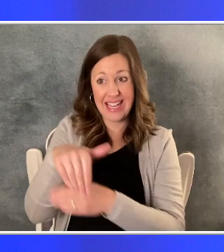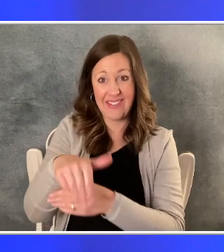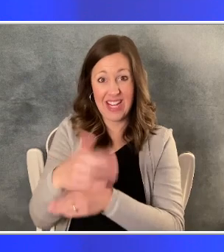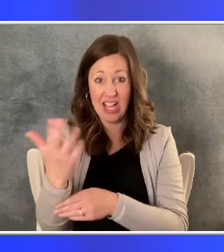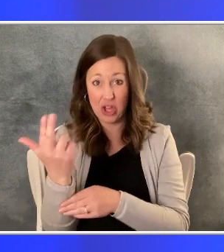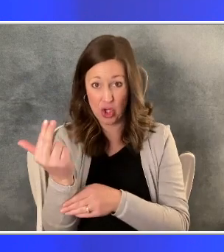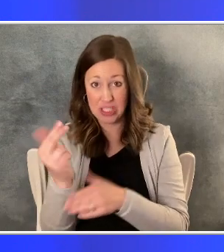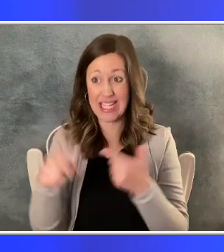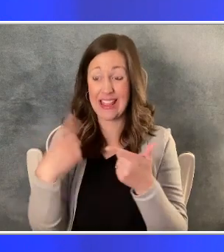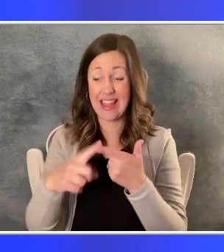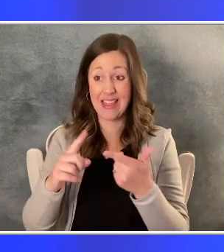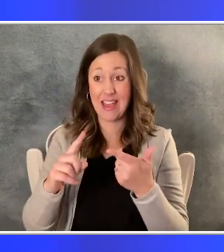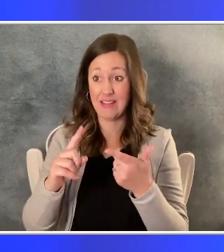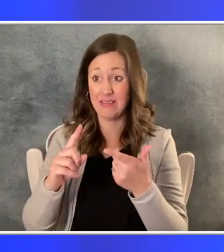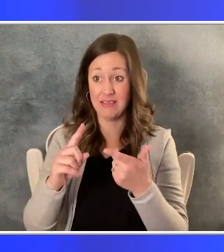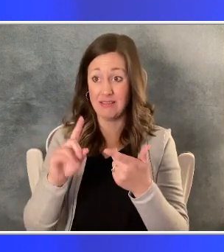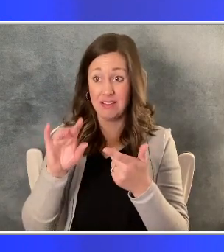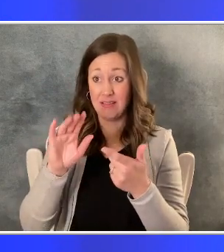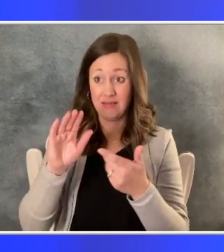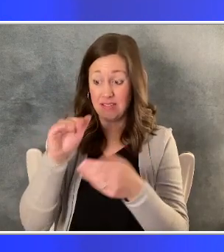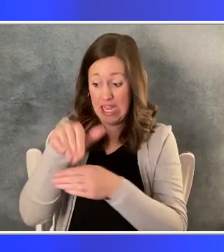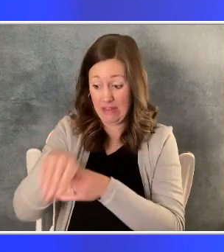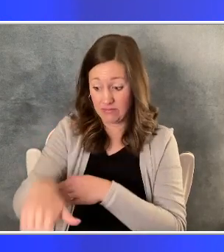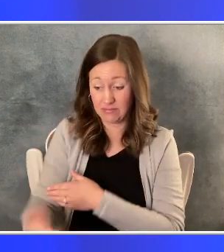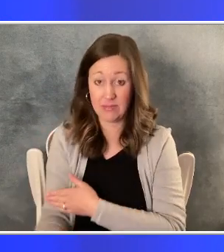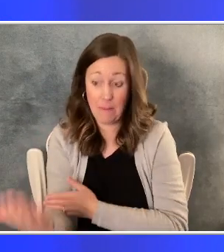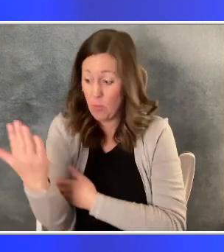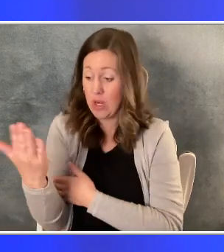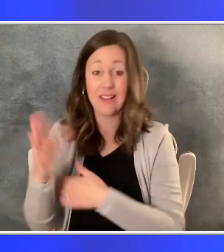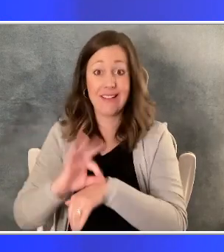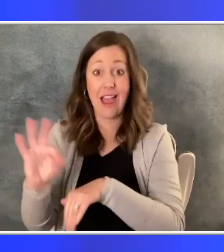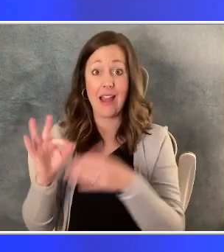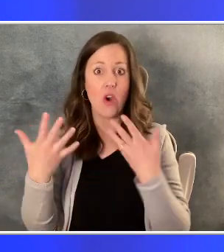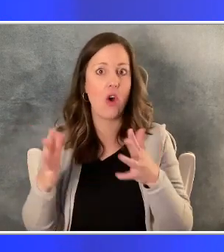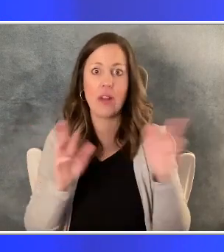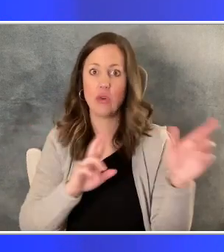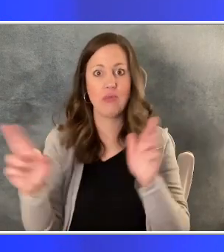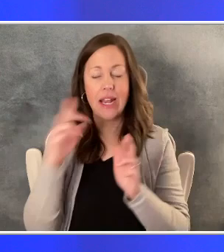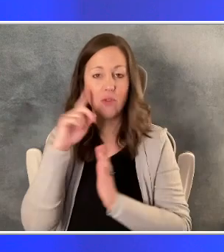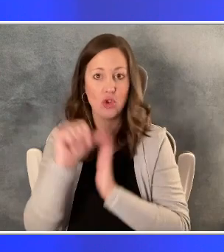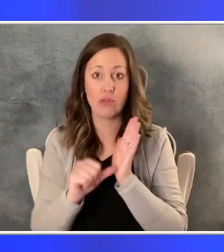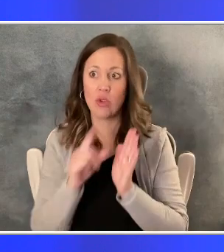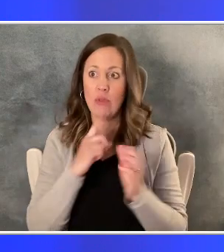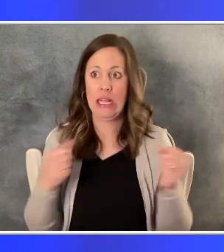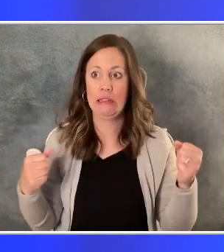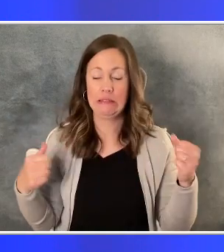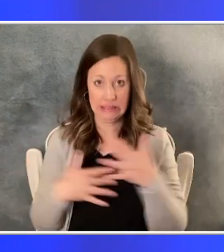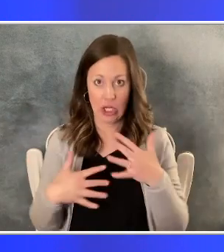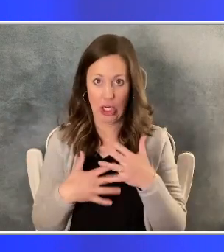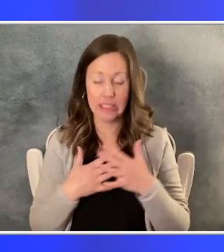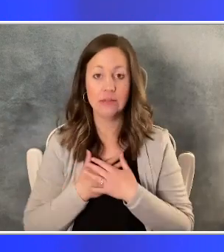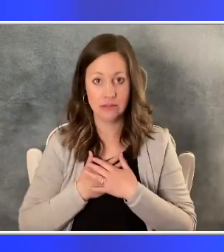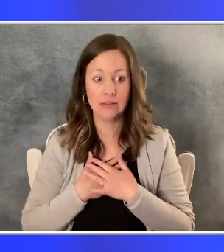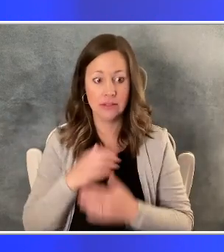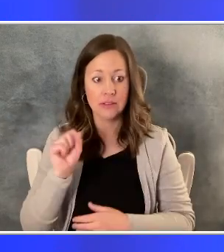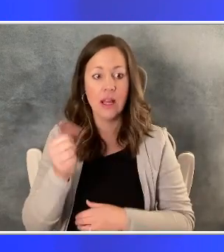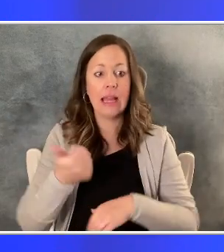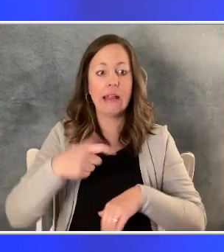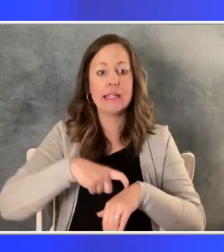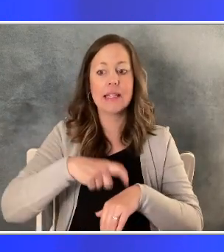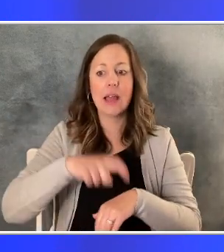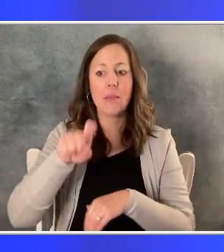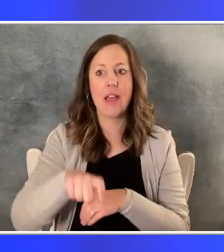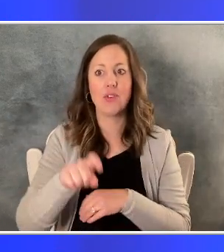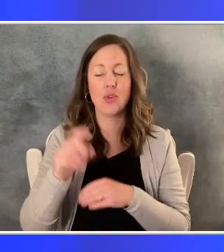a.m. we were in there ready to rock and roll. So scary, nonetheless. I think any time that you have to worry about opening up a